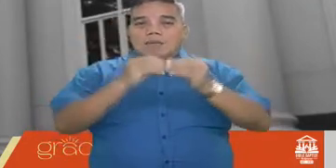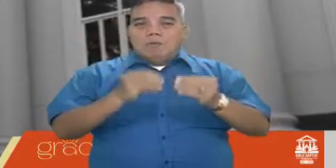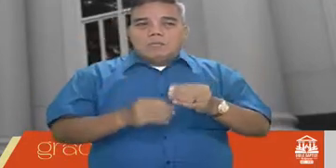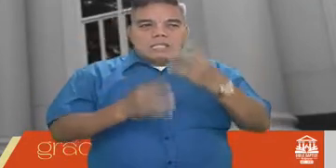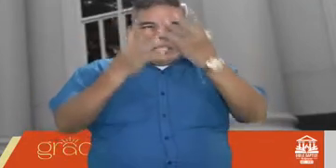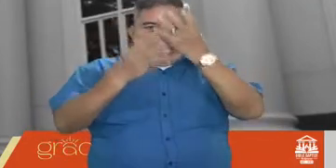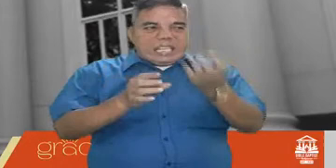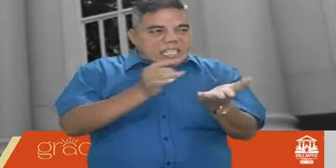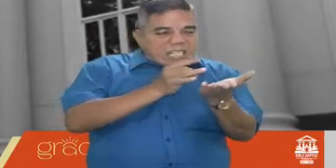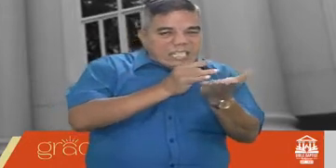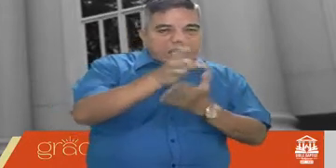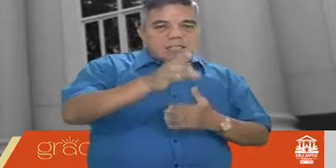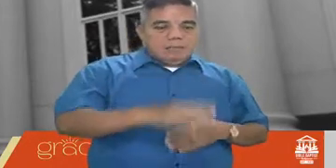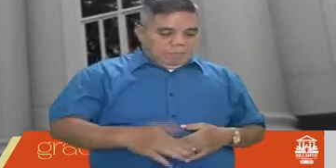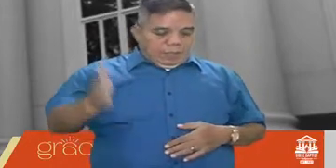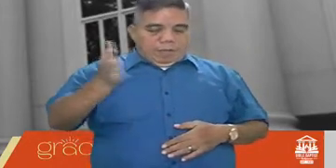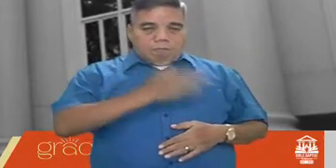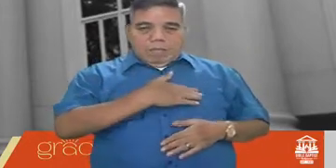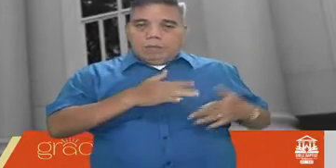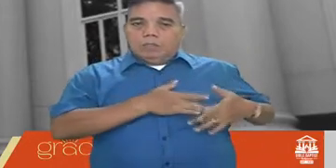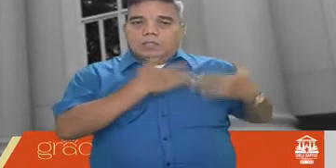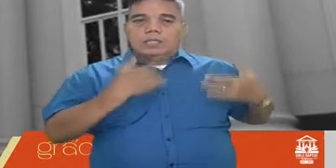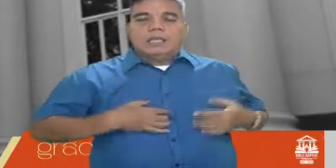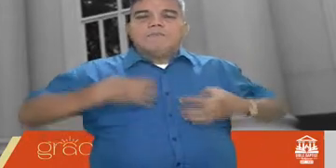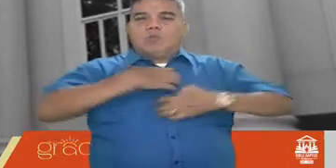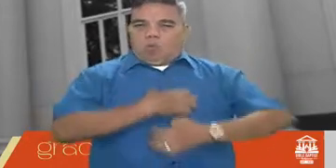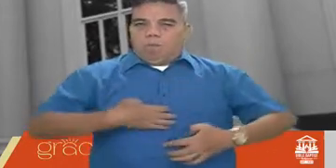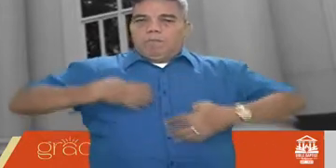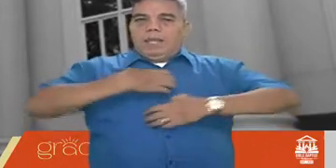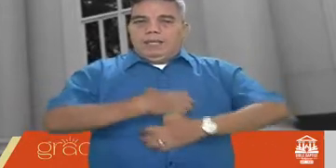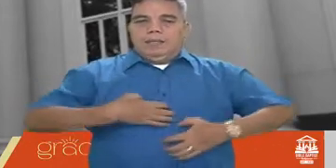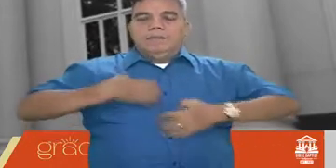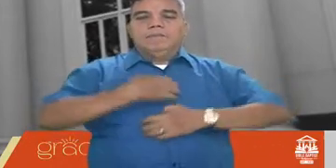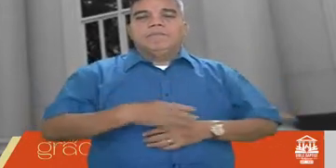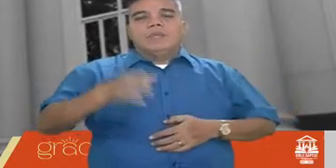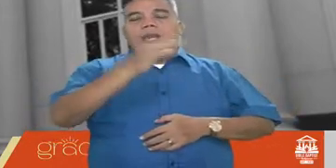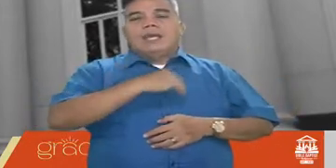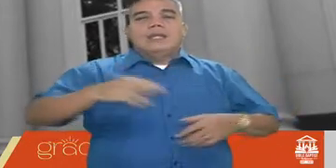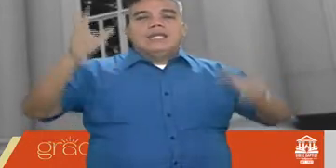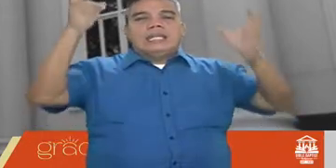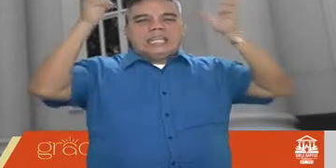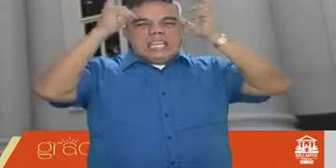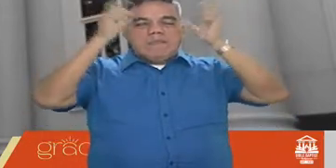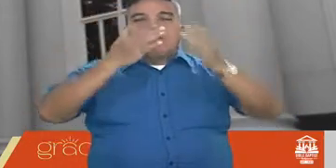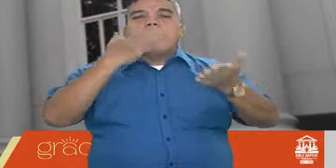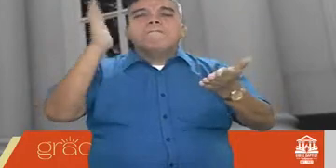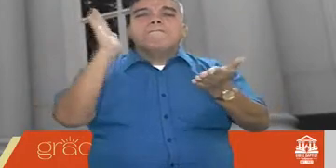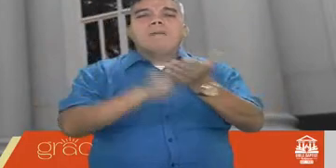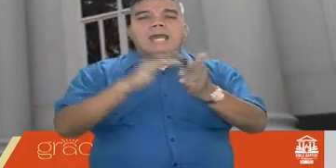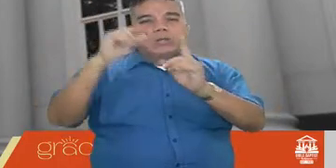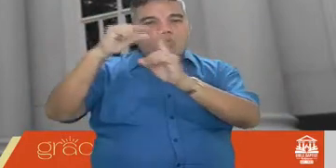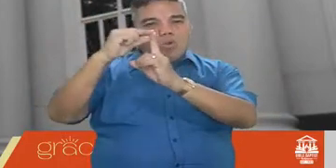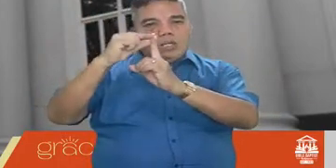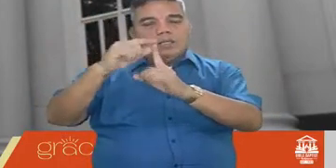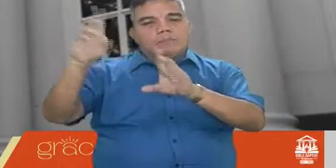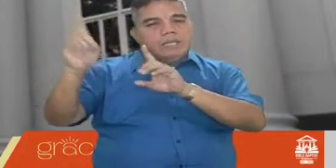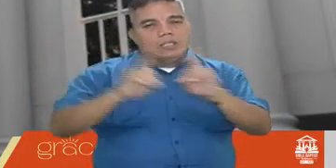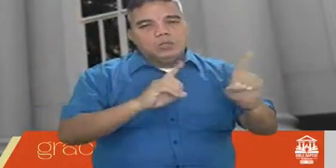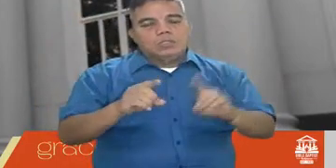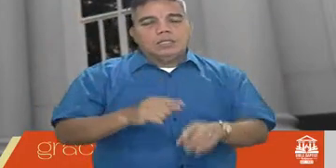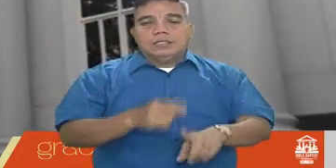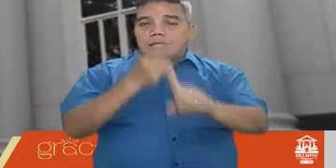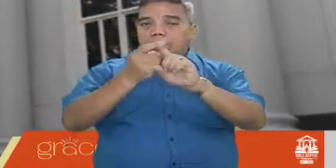musamot di ang anger, mugawas di ang clamor, complaining, and then evil speaking. This must be put